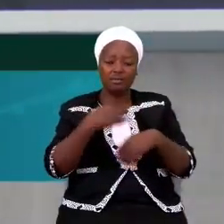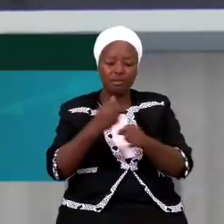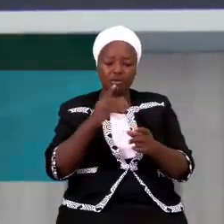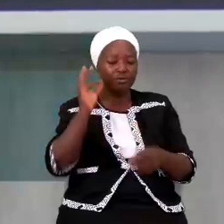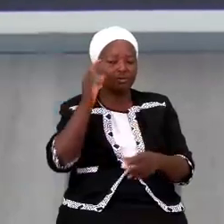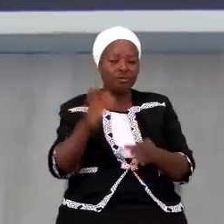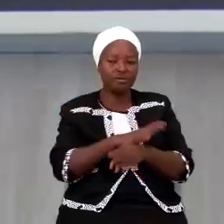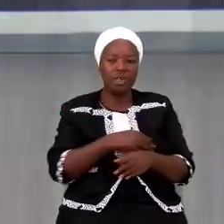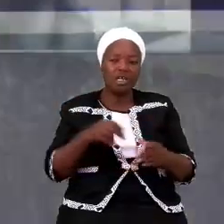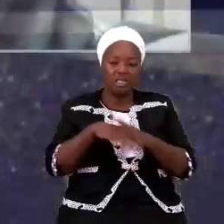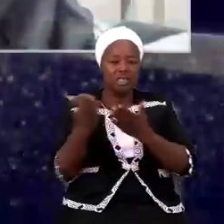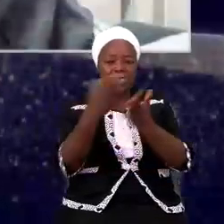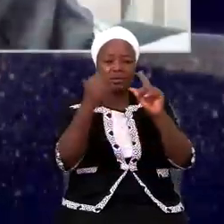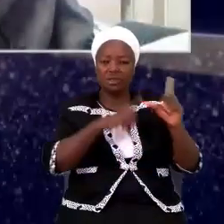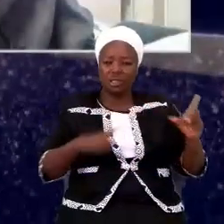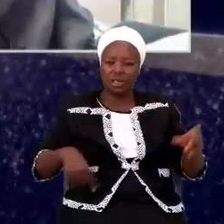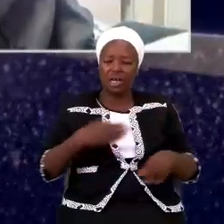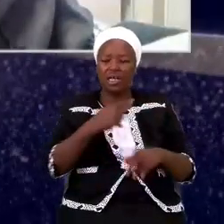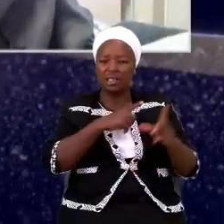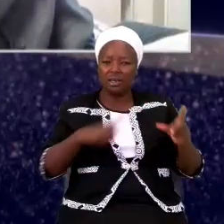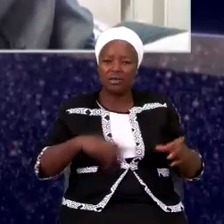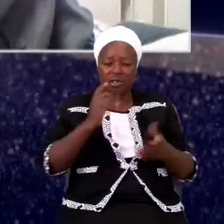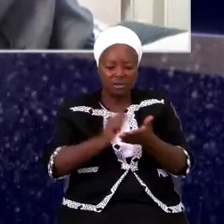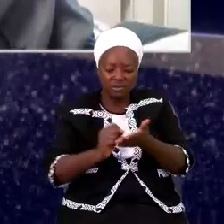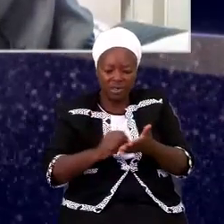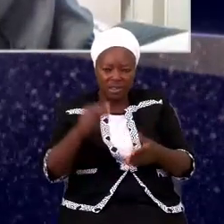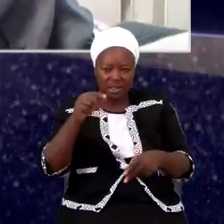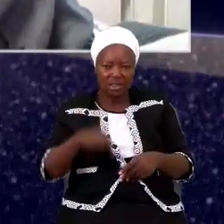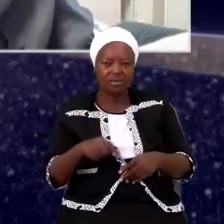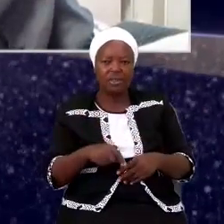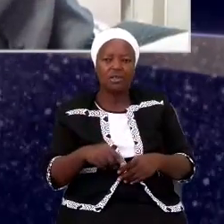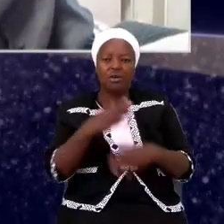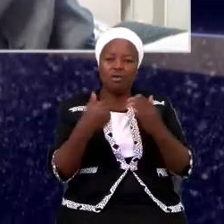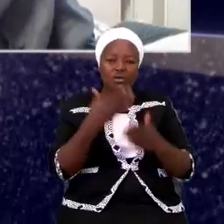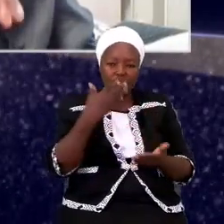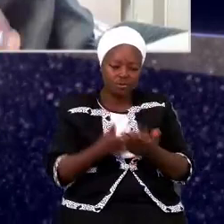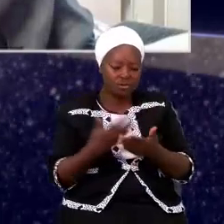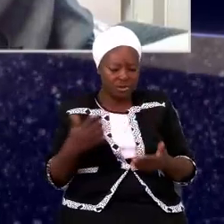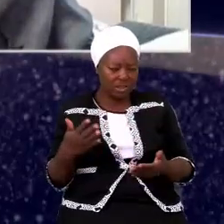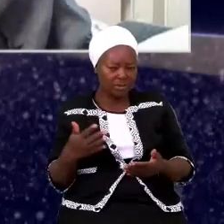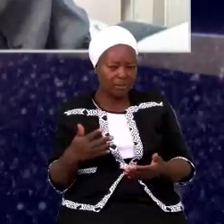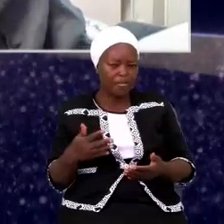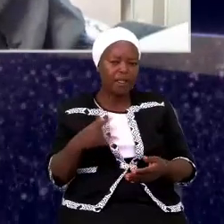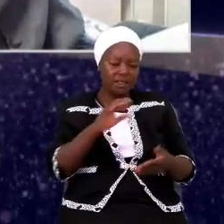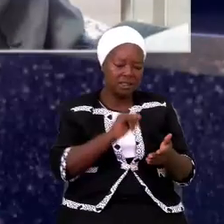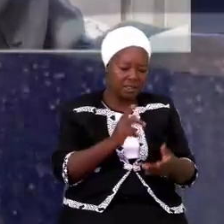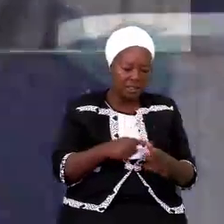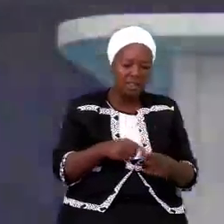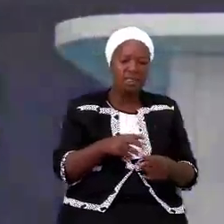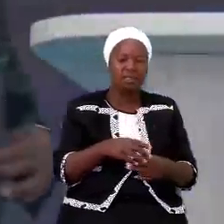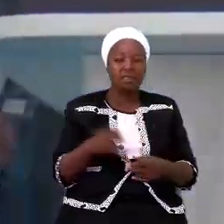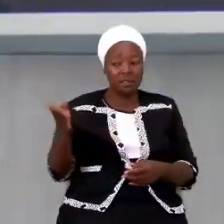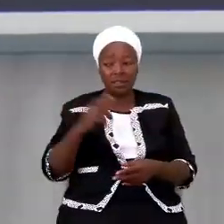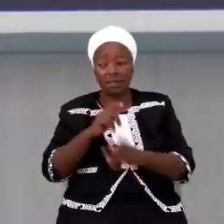reward, write it for him. And then he's done that evangelistic work, there's a reward, write it down for him. And